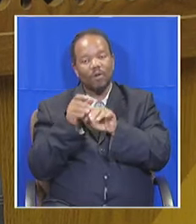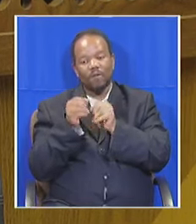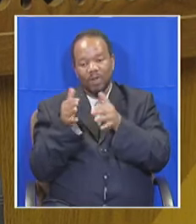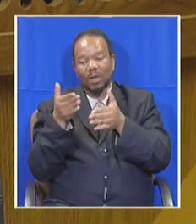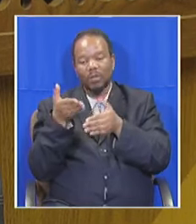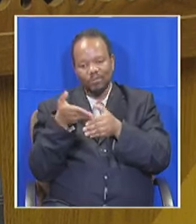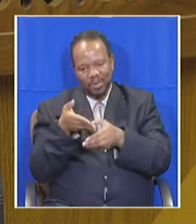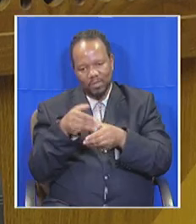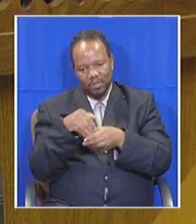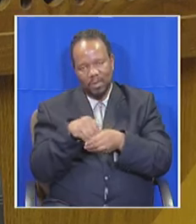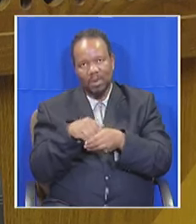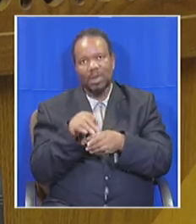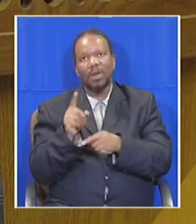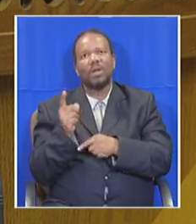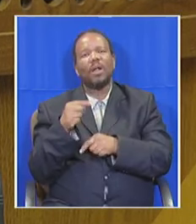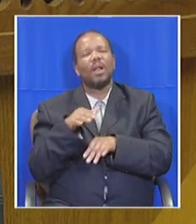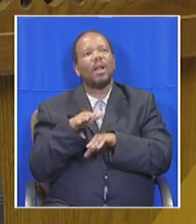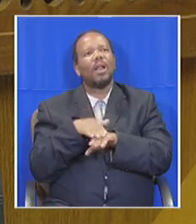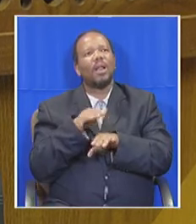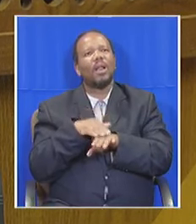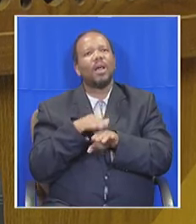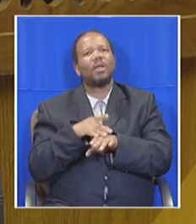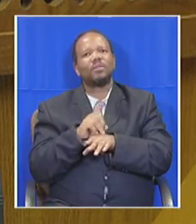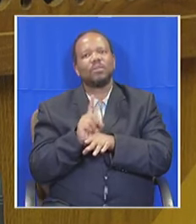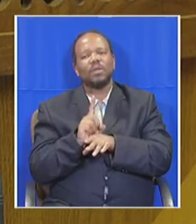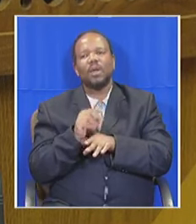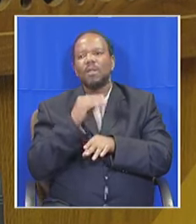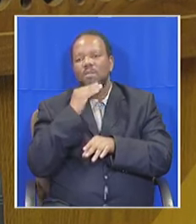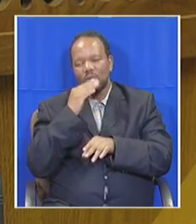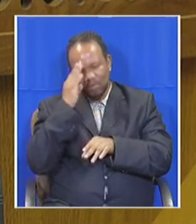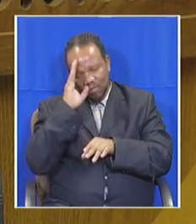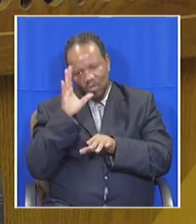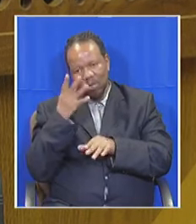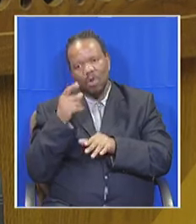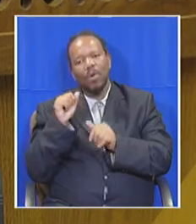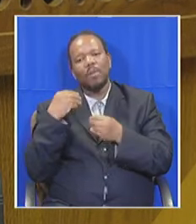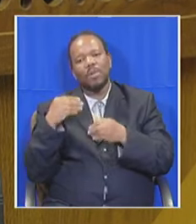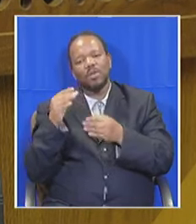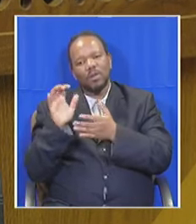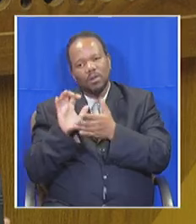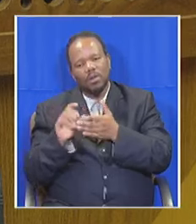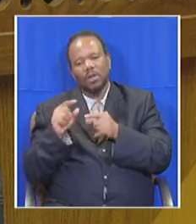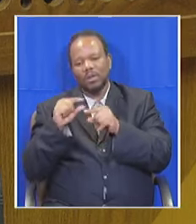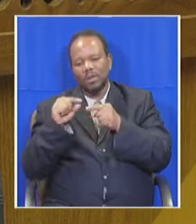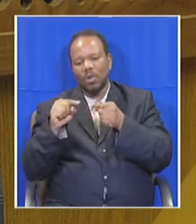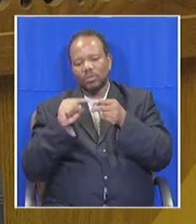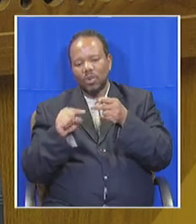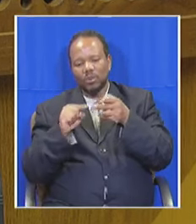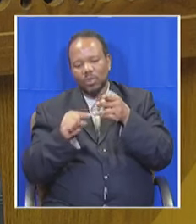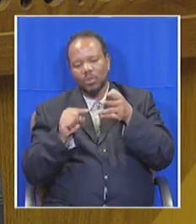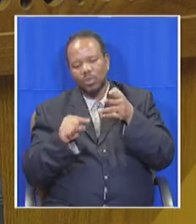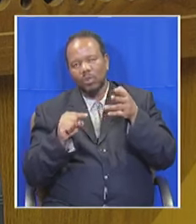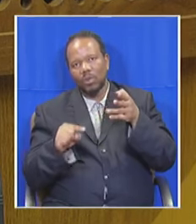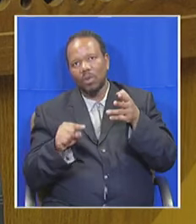start, arrived at the last minute while the Portfolio Committee was going through the draft bill clause by clause with further